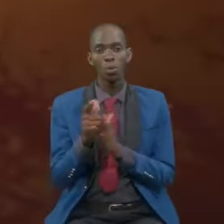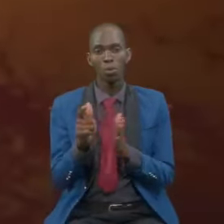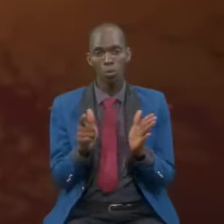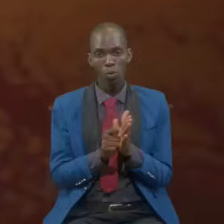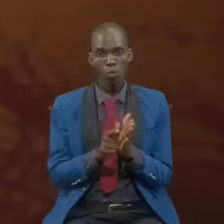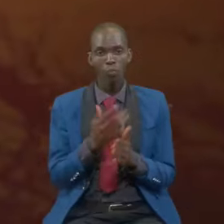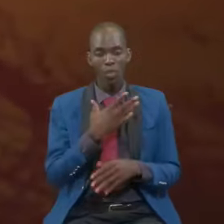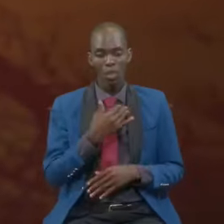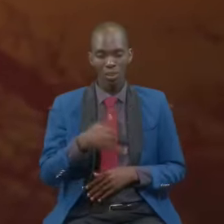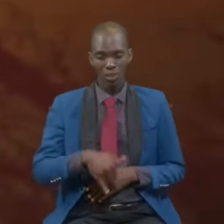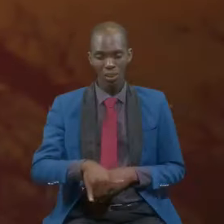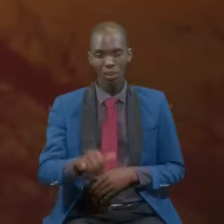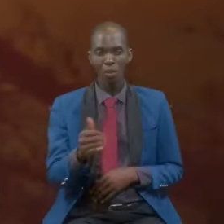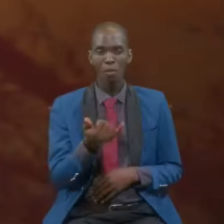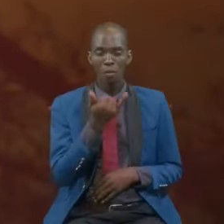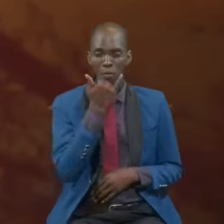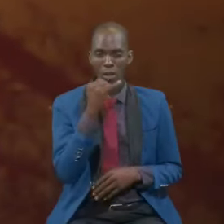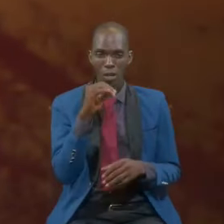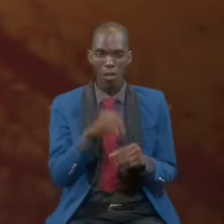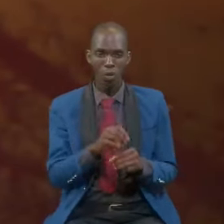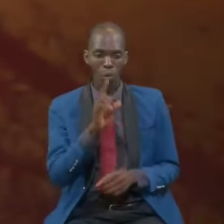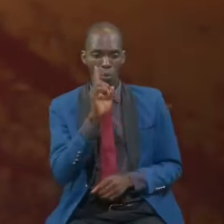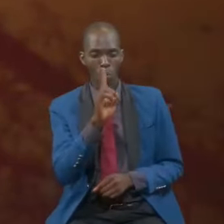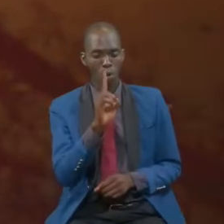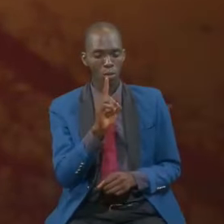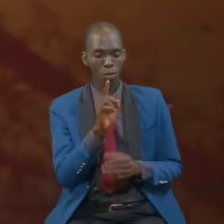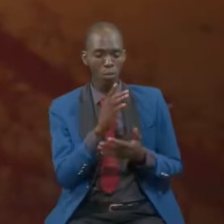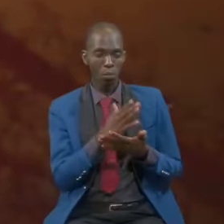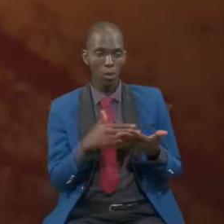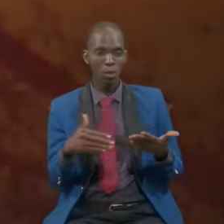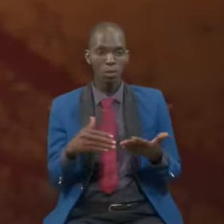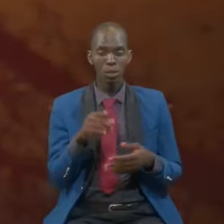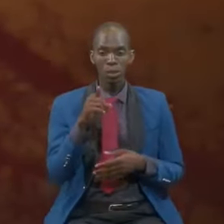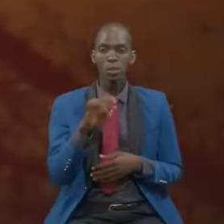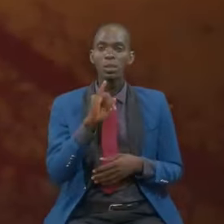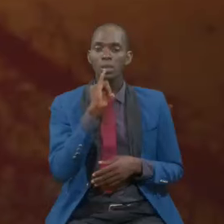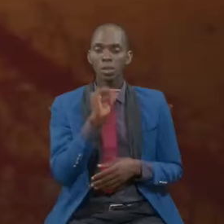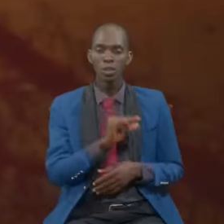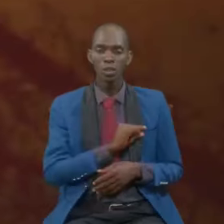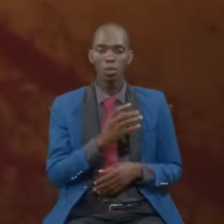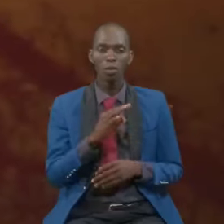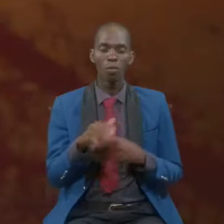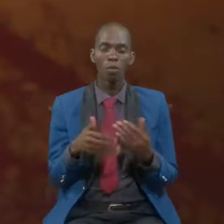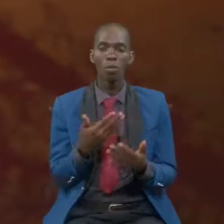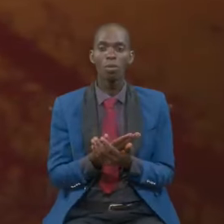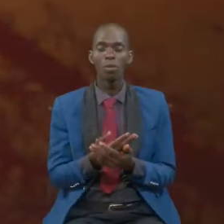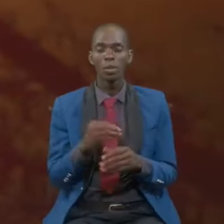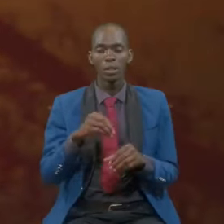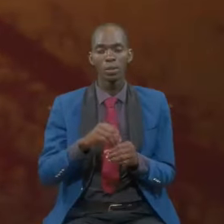yet offend in one point, he is guilty of all. Verse